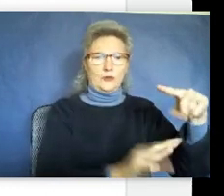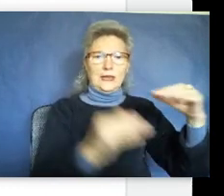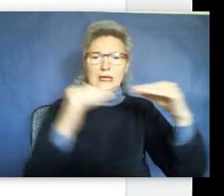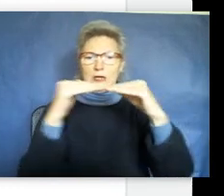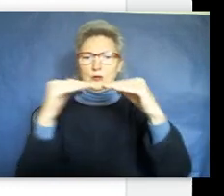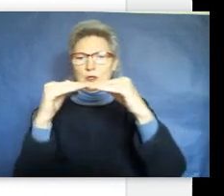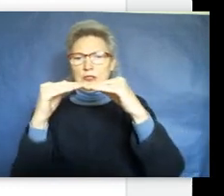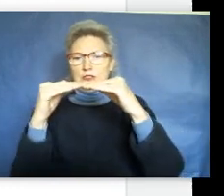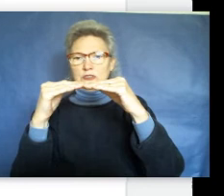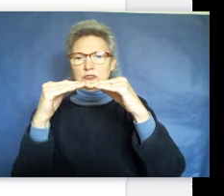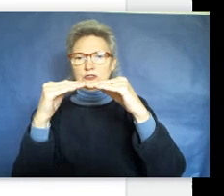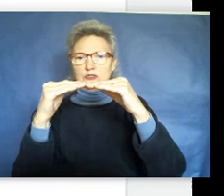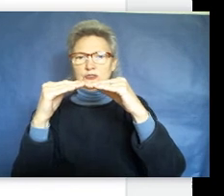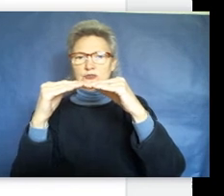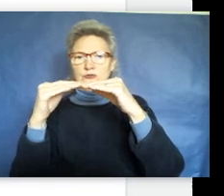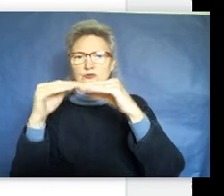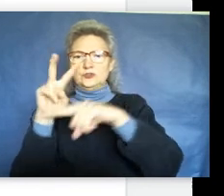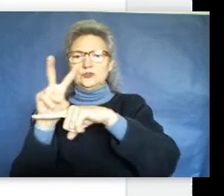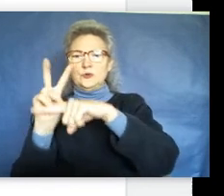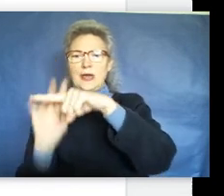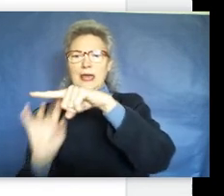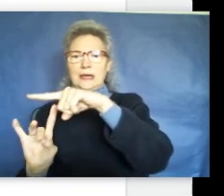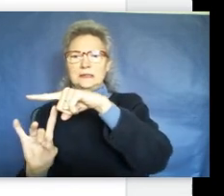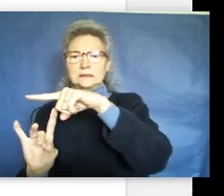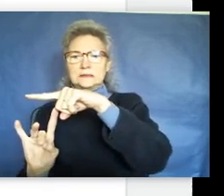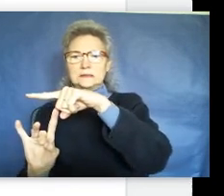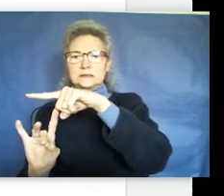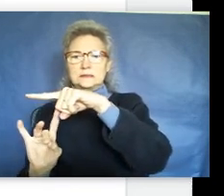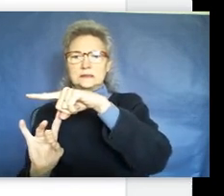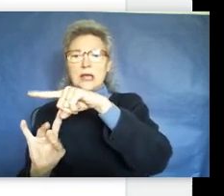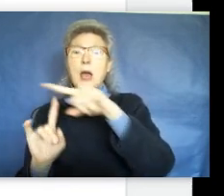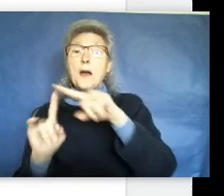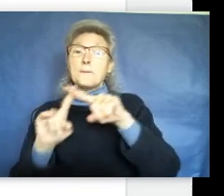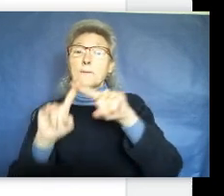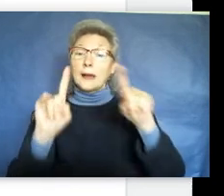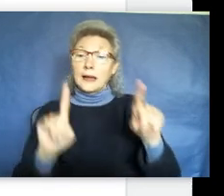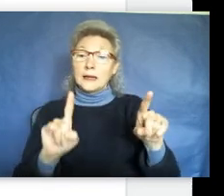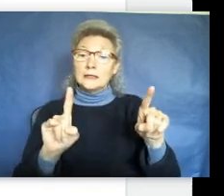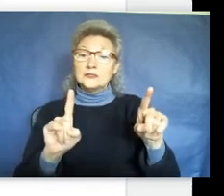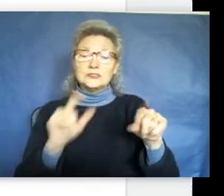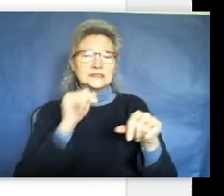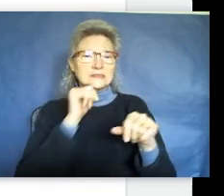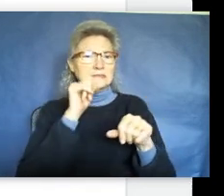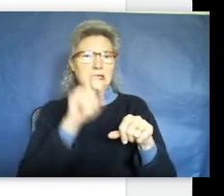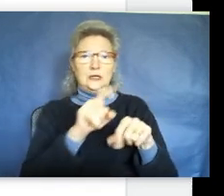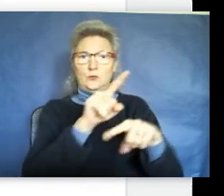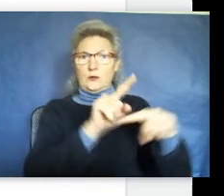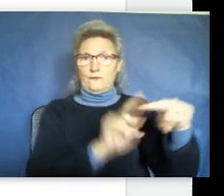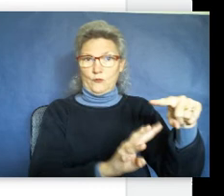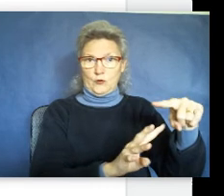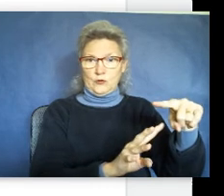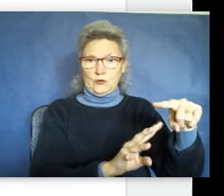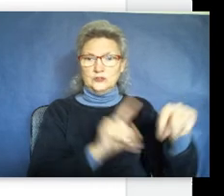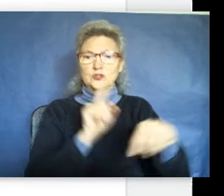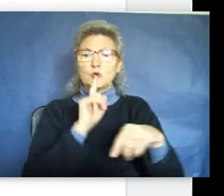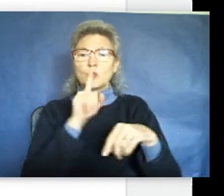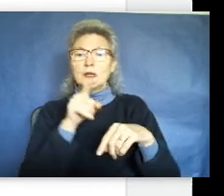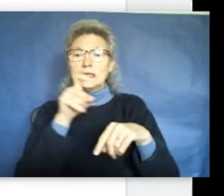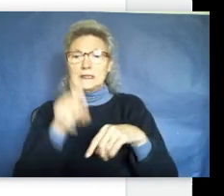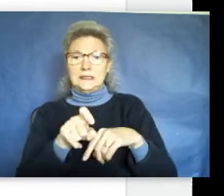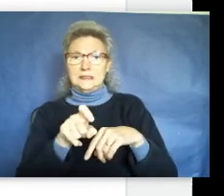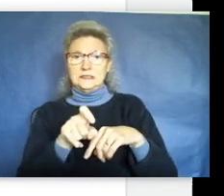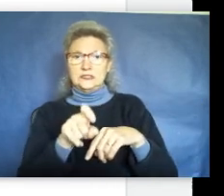is equivalent to 2/8. But she doesn't need 1/4. She actually